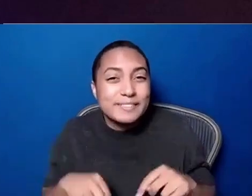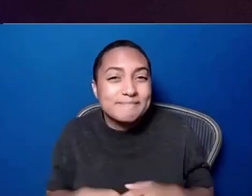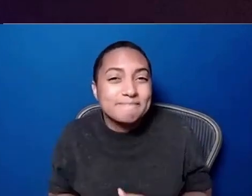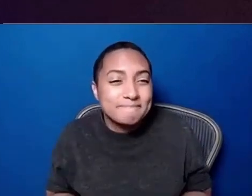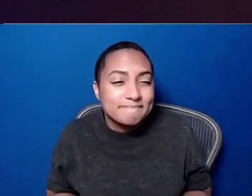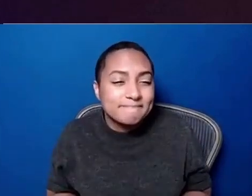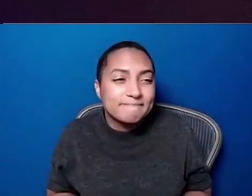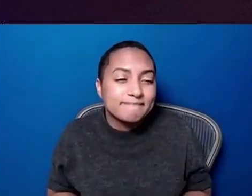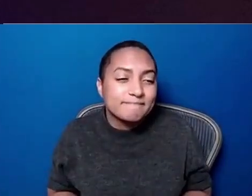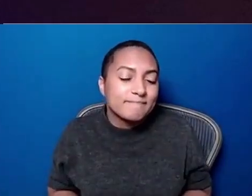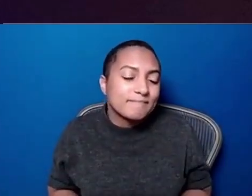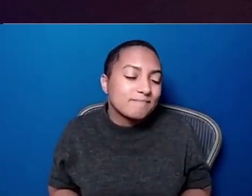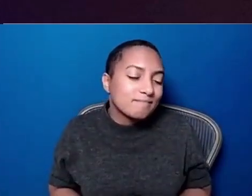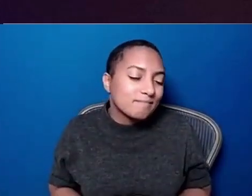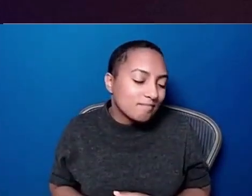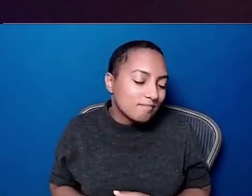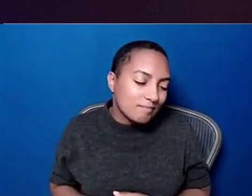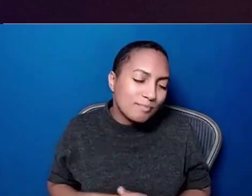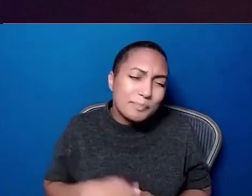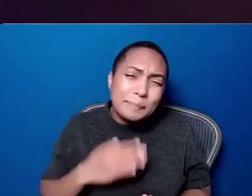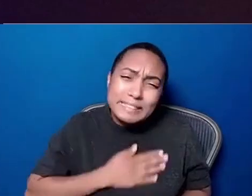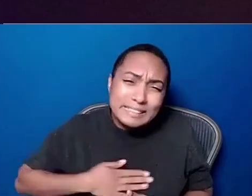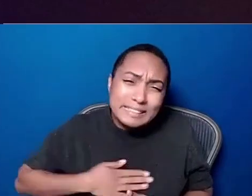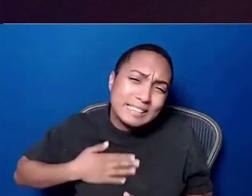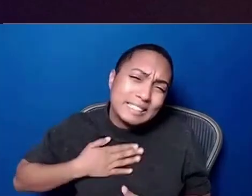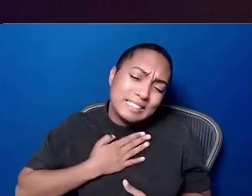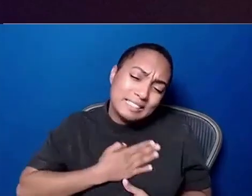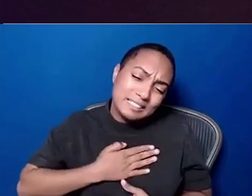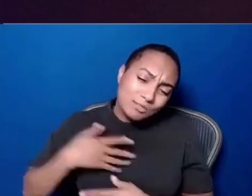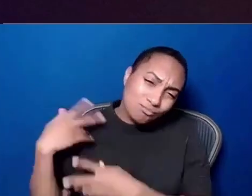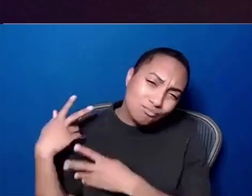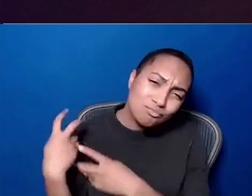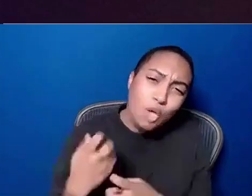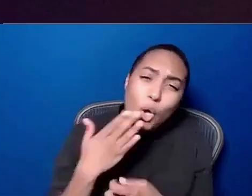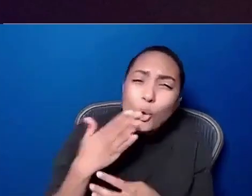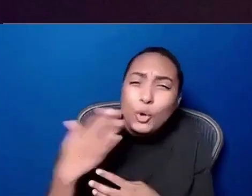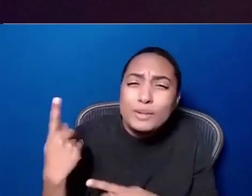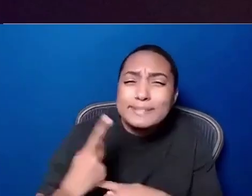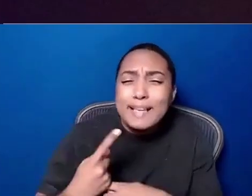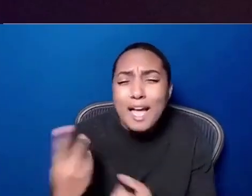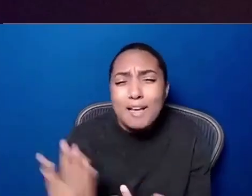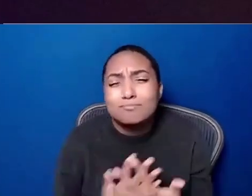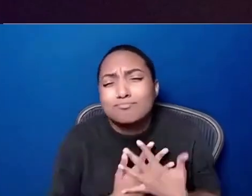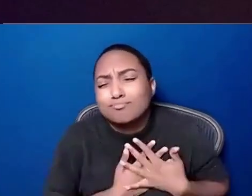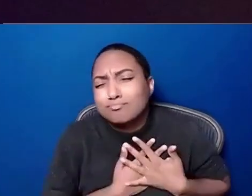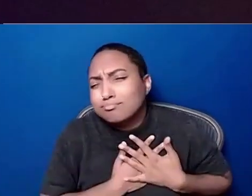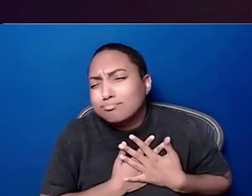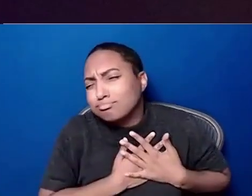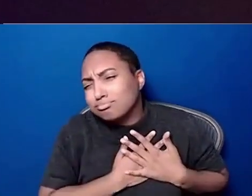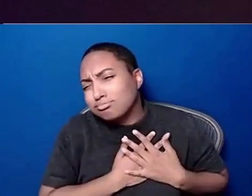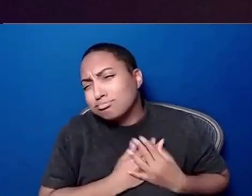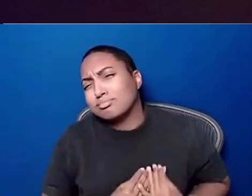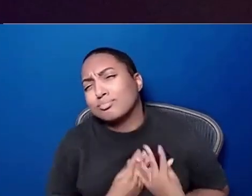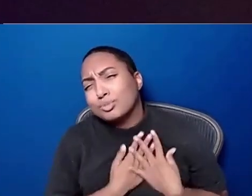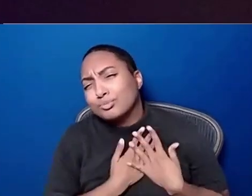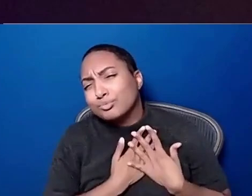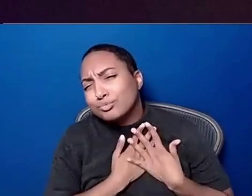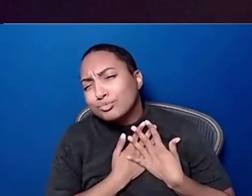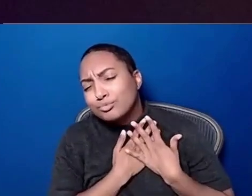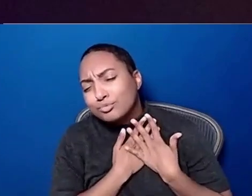Please source a good day, a good memory. Pull it close, y'all. Nourish yourselves with